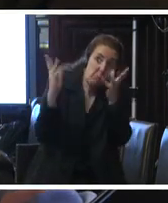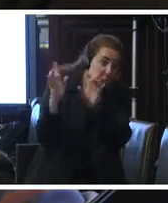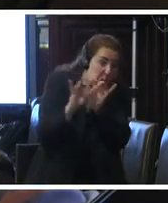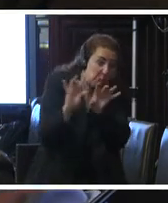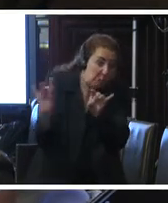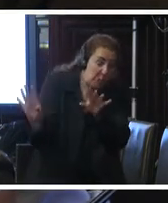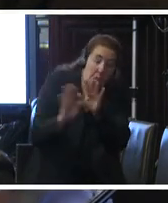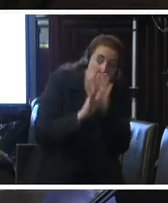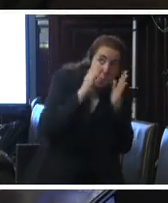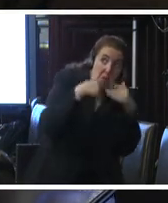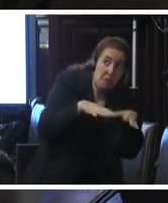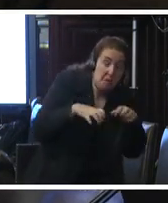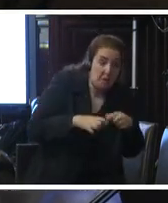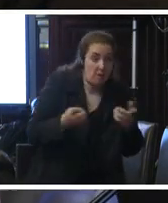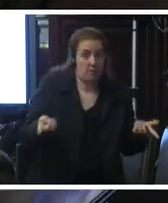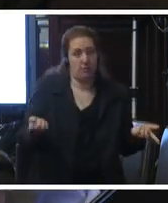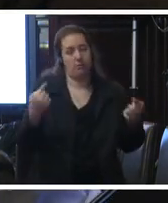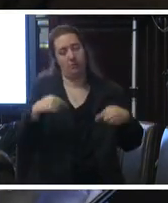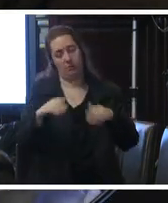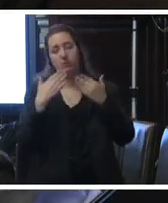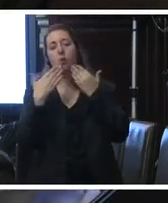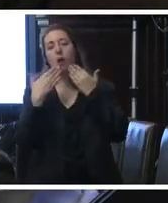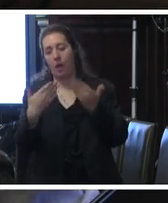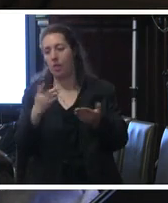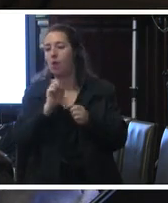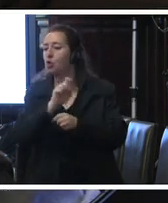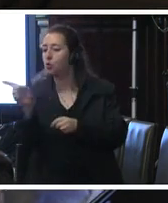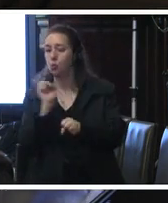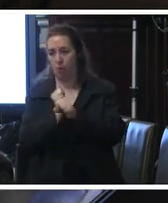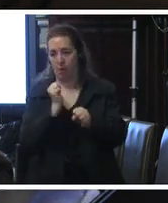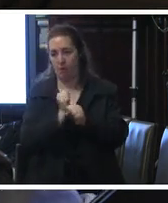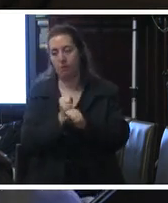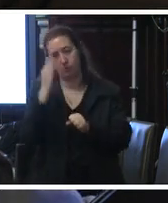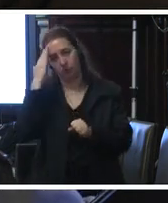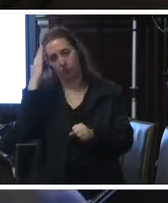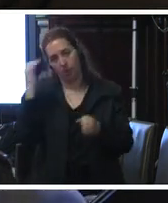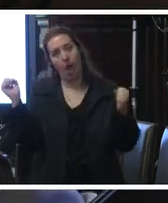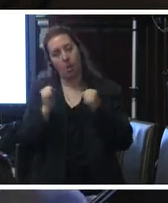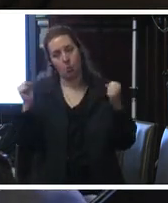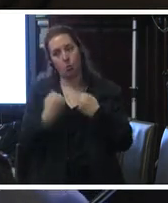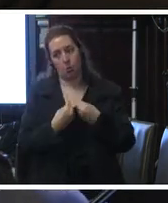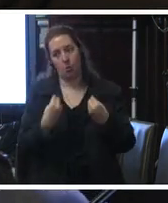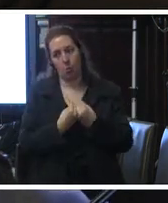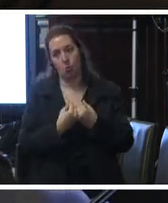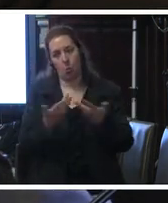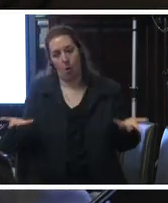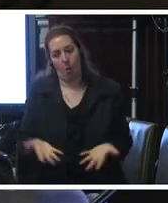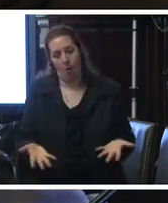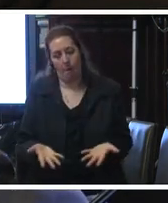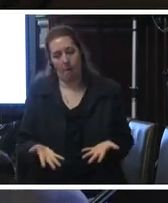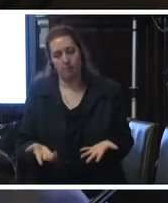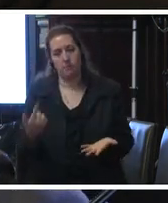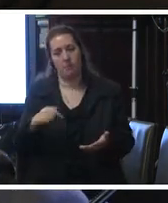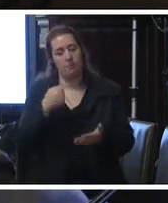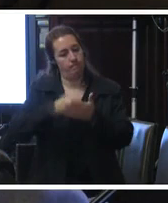work. And we know that it is frightening what is happening now, and we'll try to do what we can